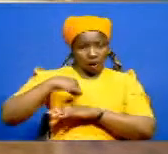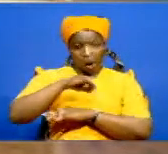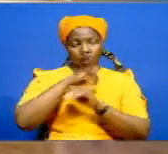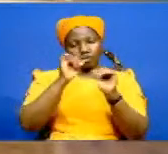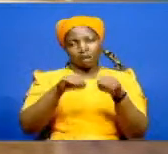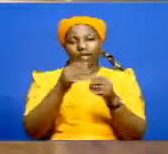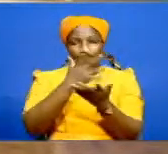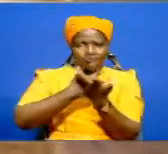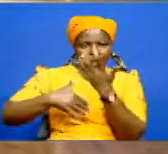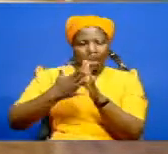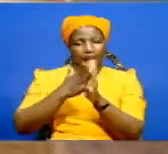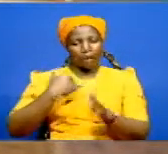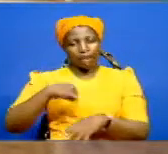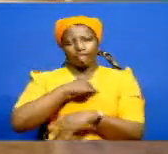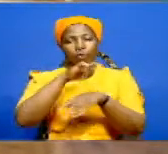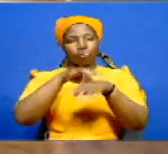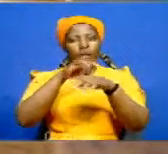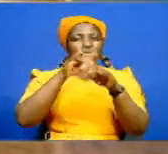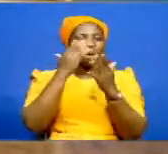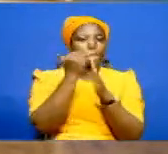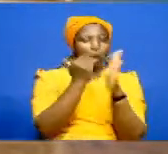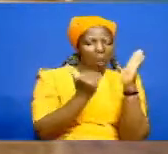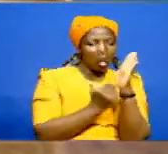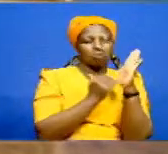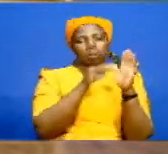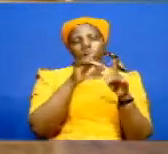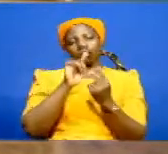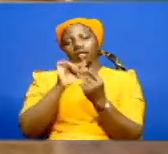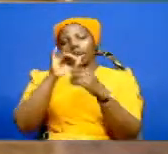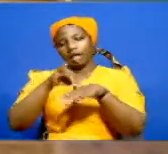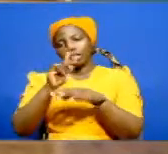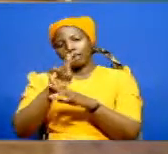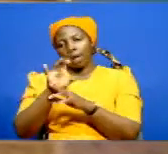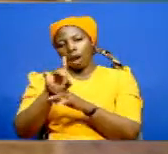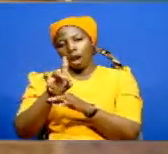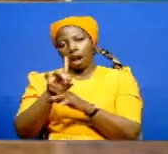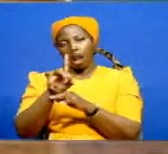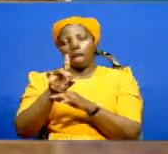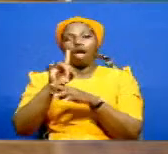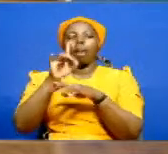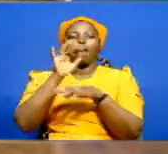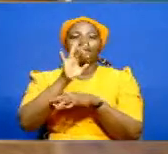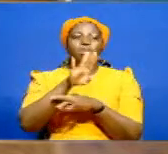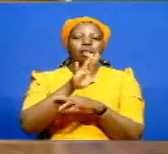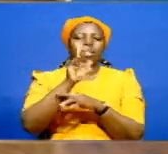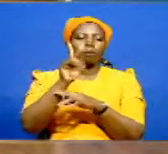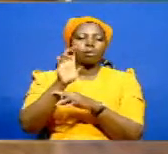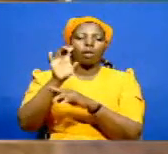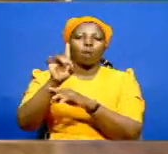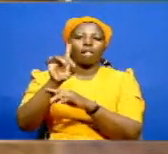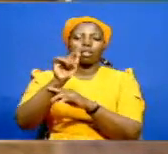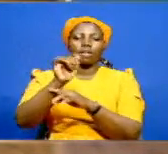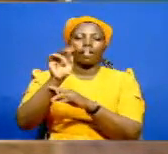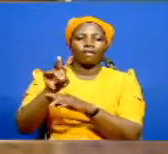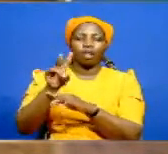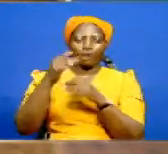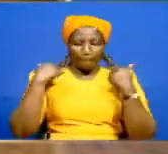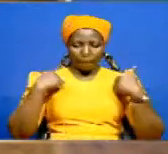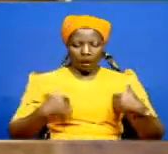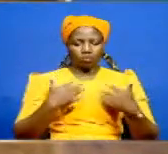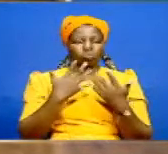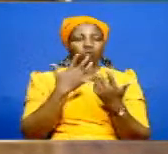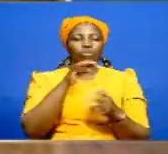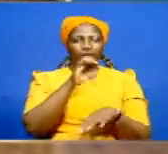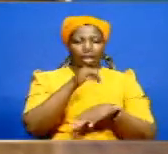this program on Twitter at KBC Channel 1, on Facebook, KBC Channel 1 TV. My Twitter handle is